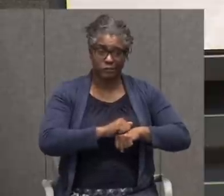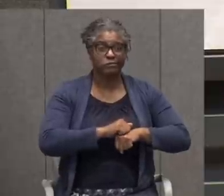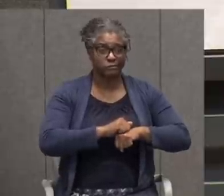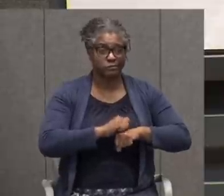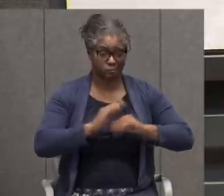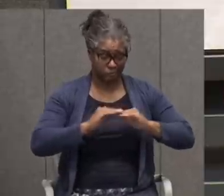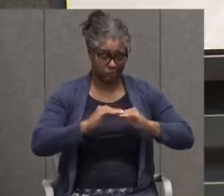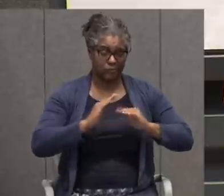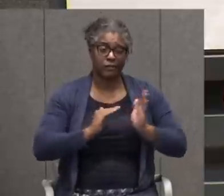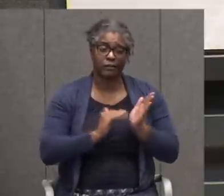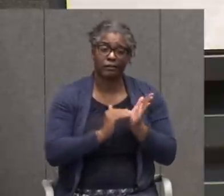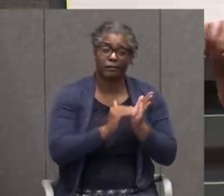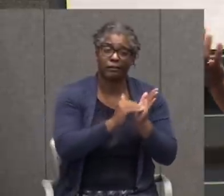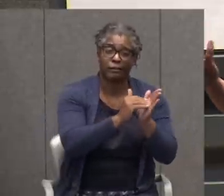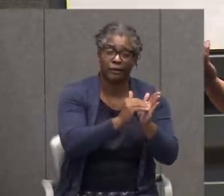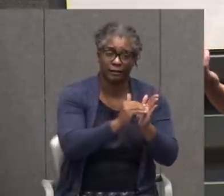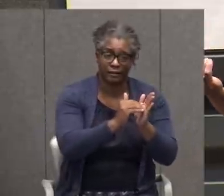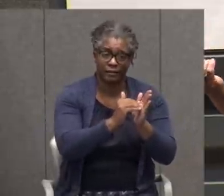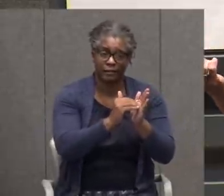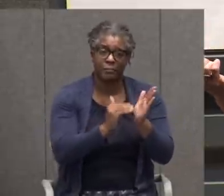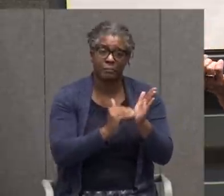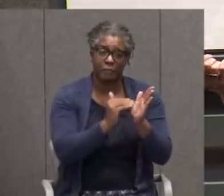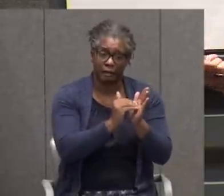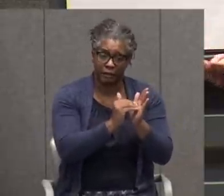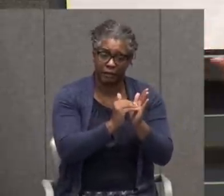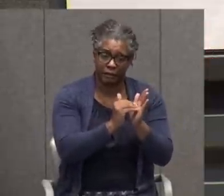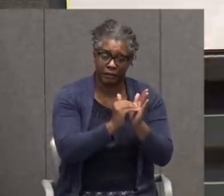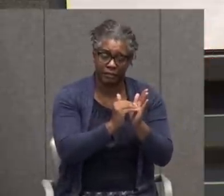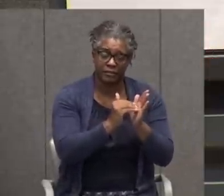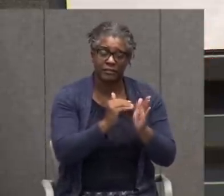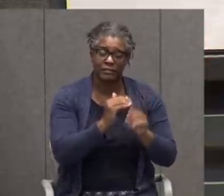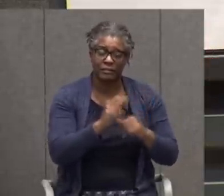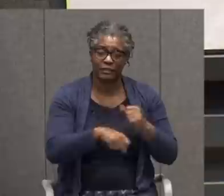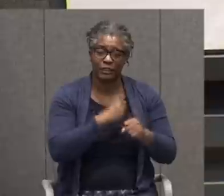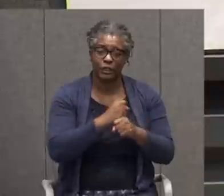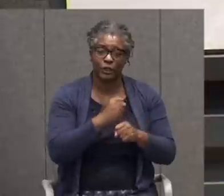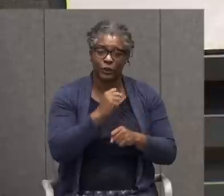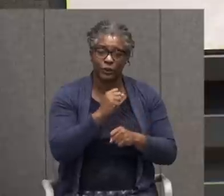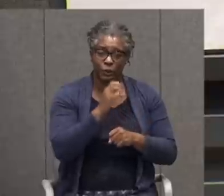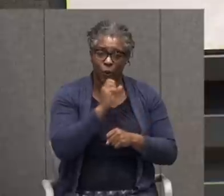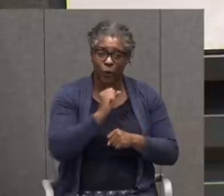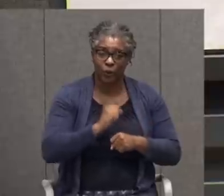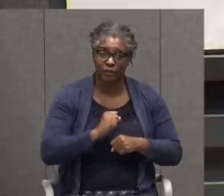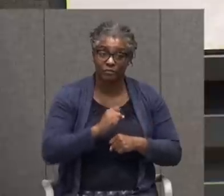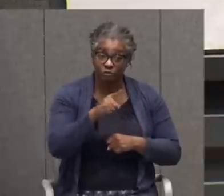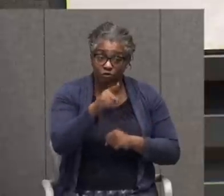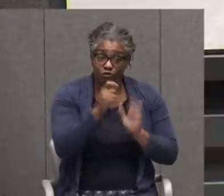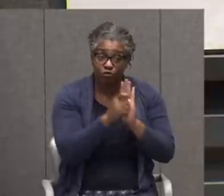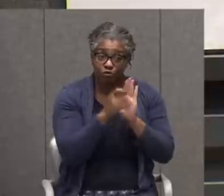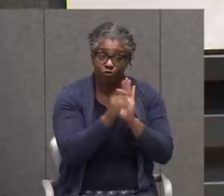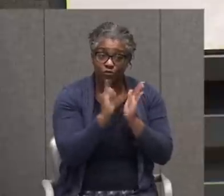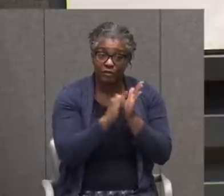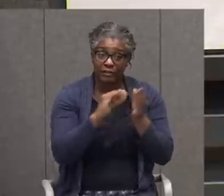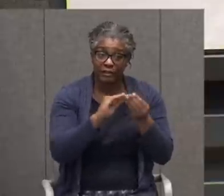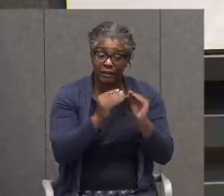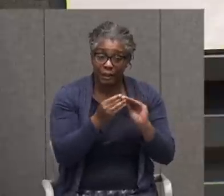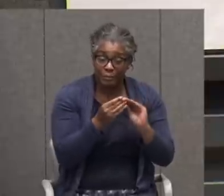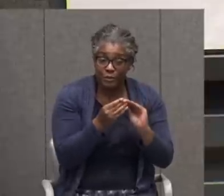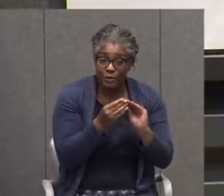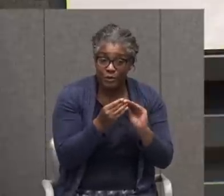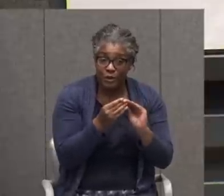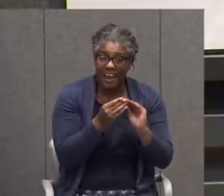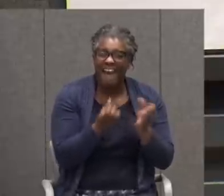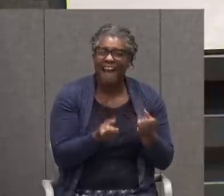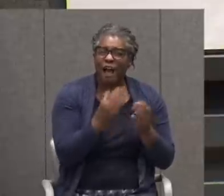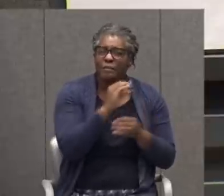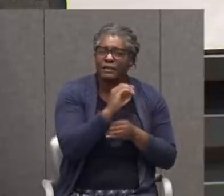were you able to write that number, 1 million? How many zeros did you come up with? If you got